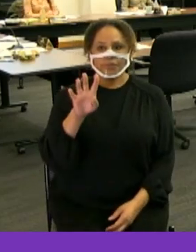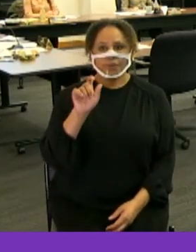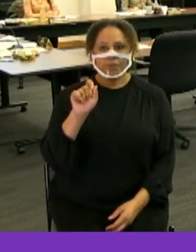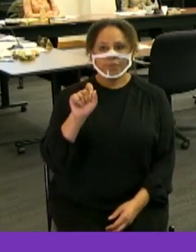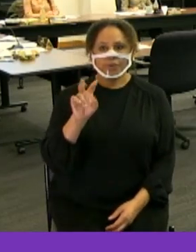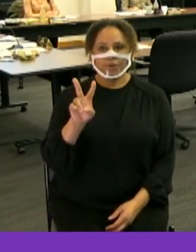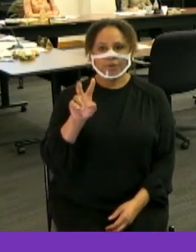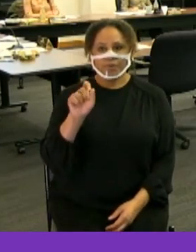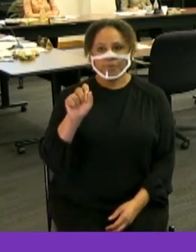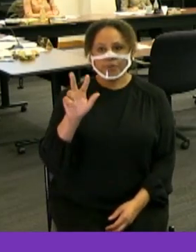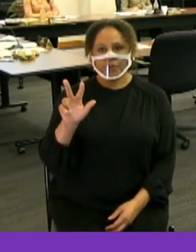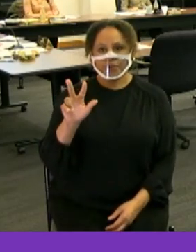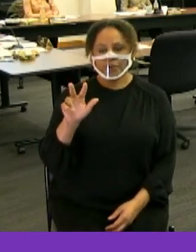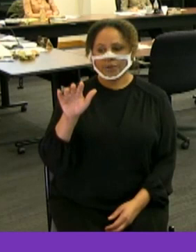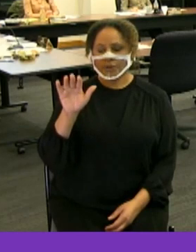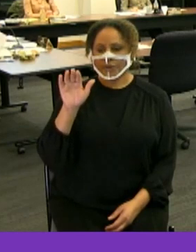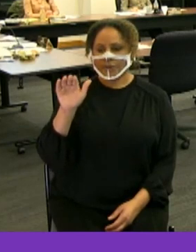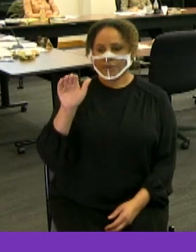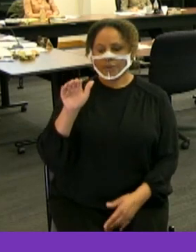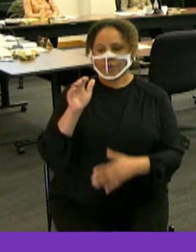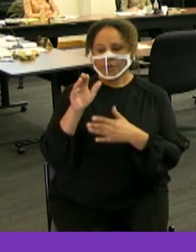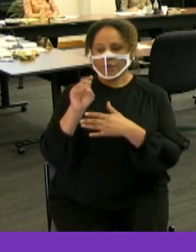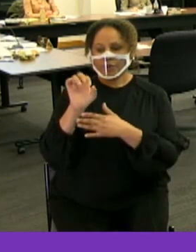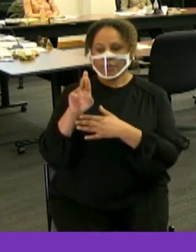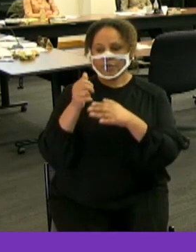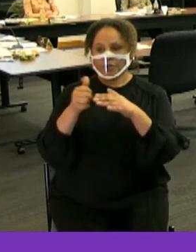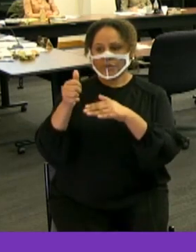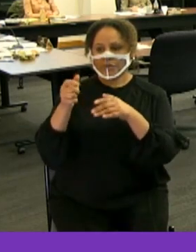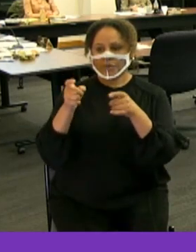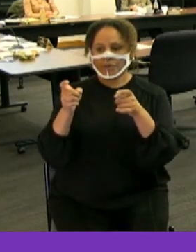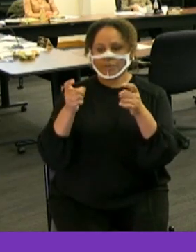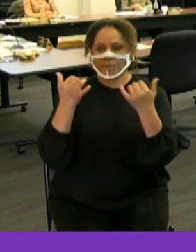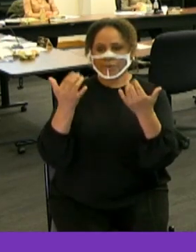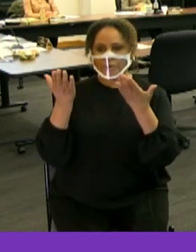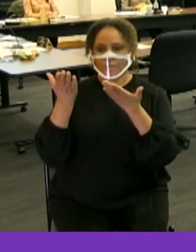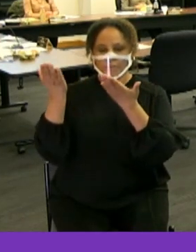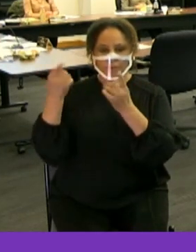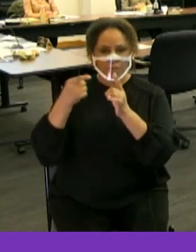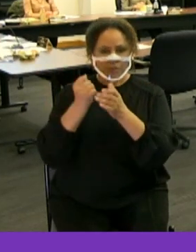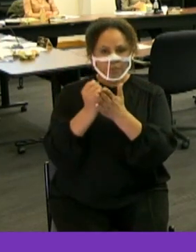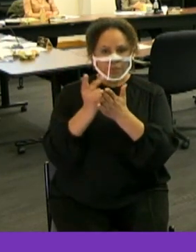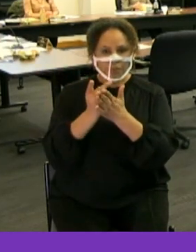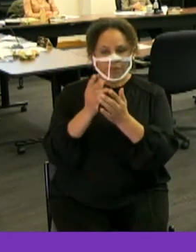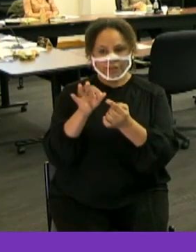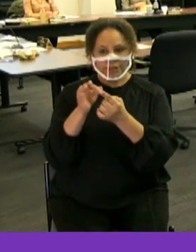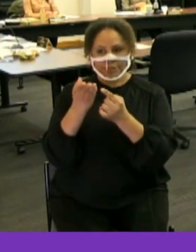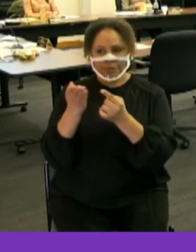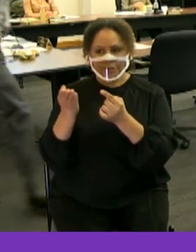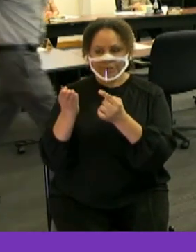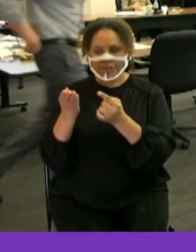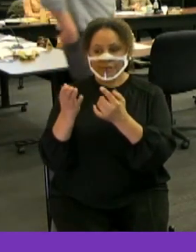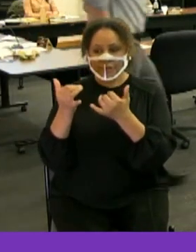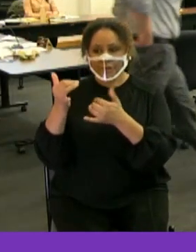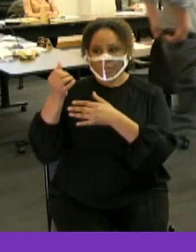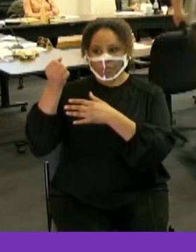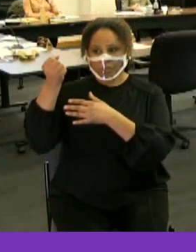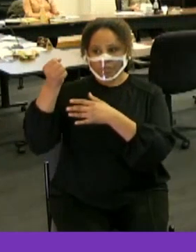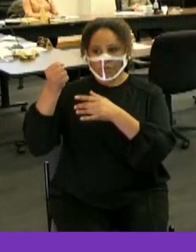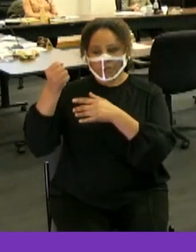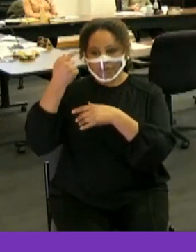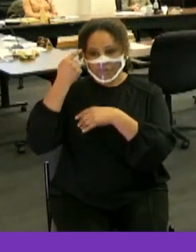4.2.3. So, Mr. Chairman, there's a motion and a second to approve the consent agenda with the exception of the items that have been pulled for consideration. Thank